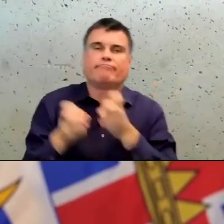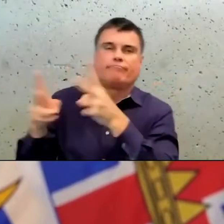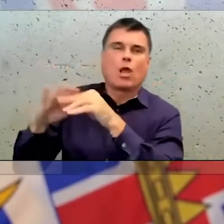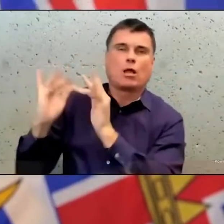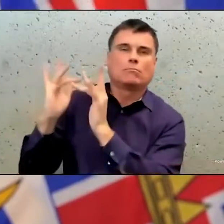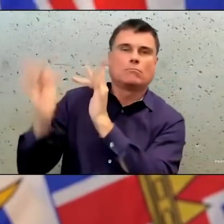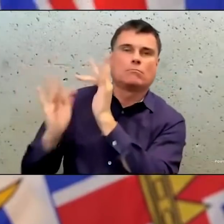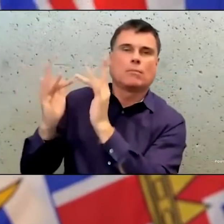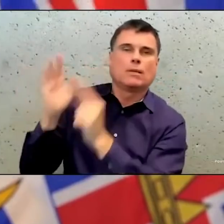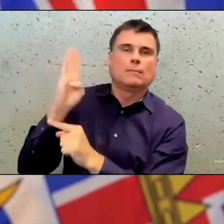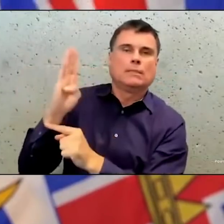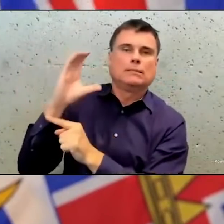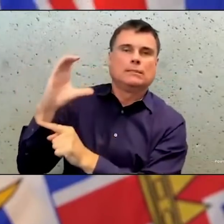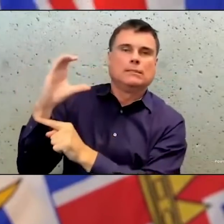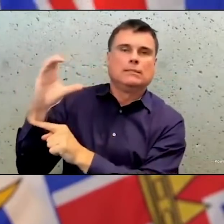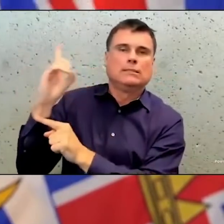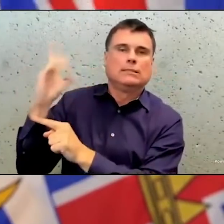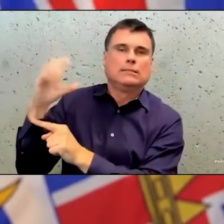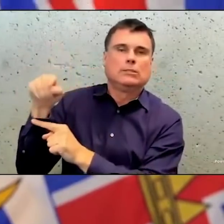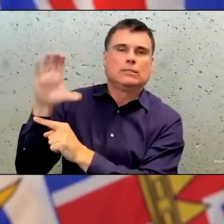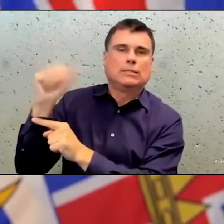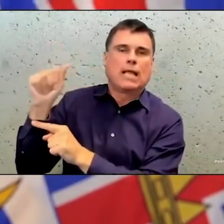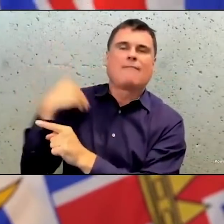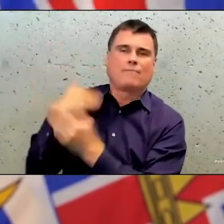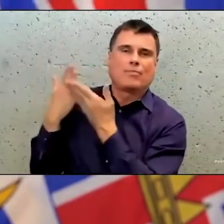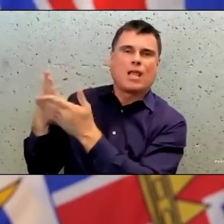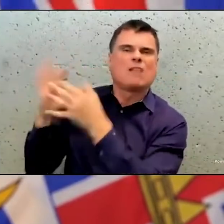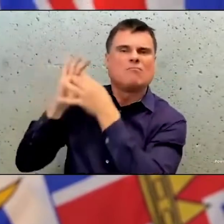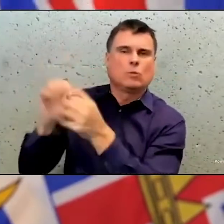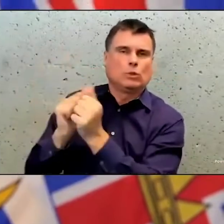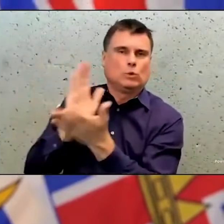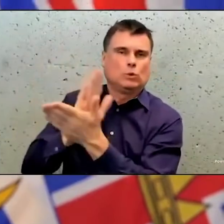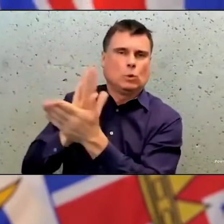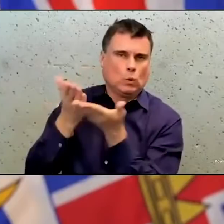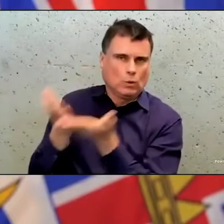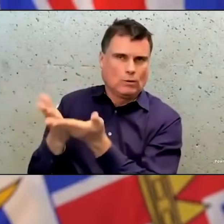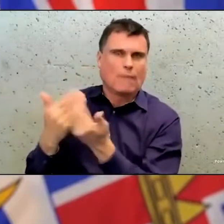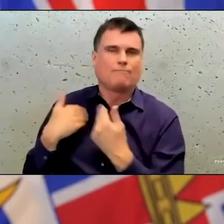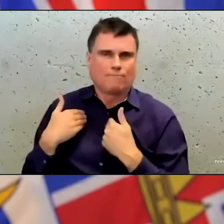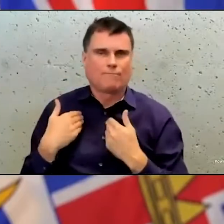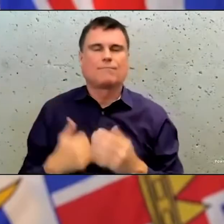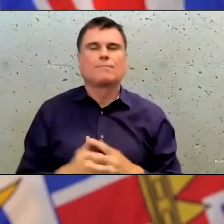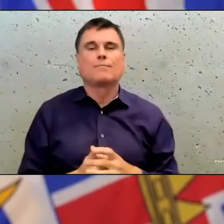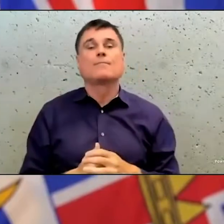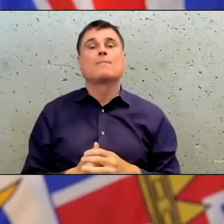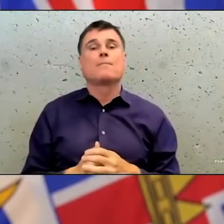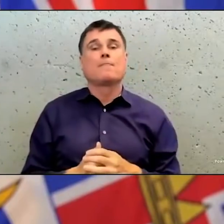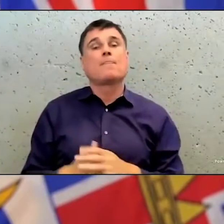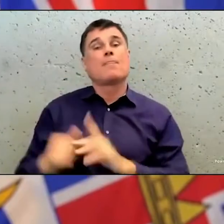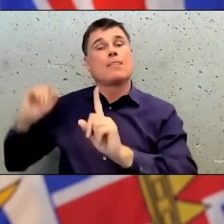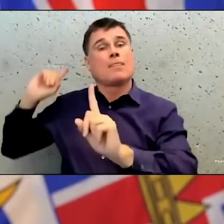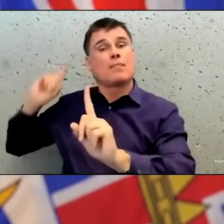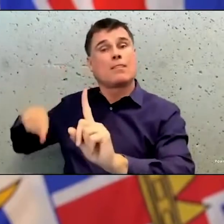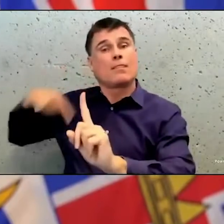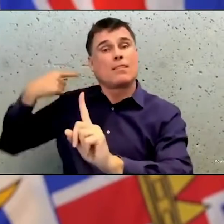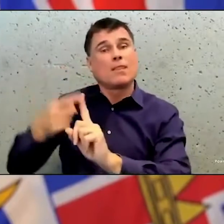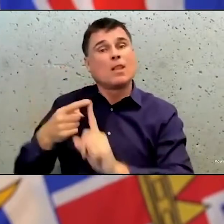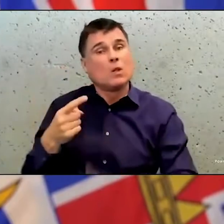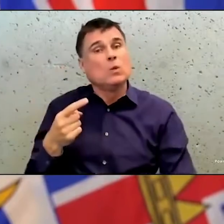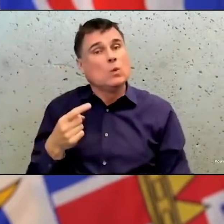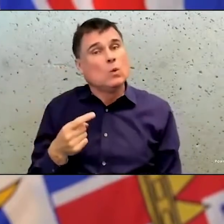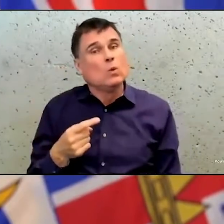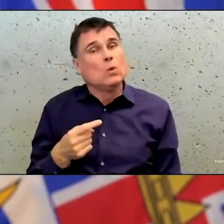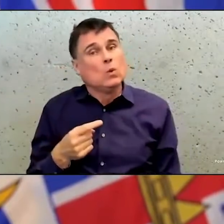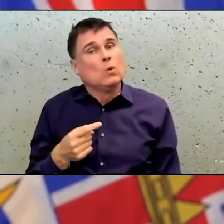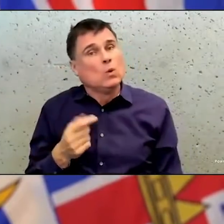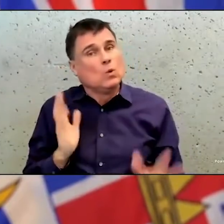various adversities that we have faced have been challenging for all of us. And understandably, it's put a strain on many